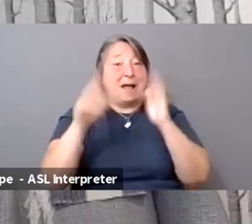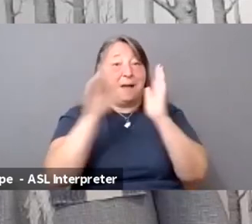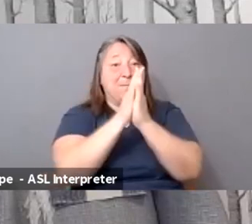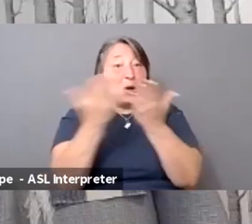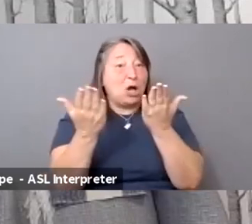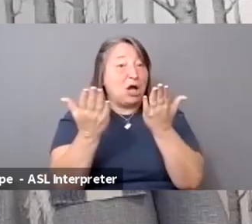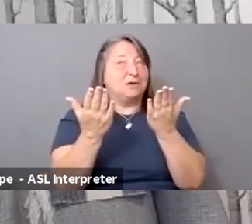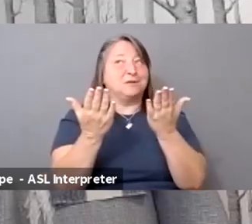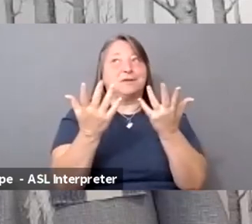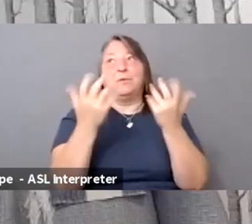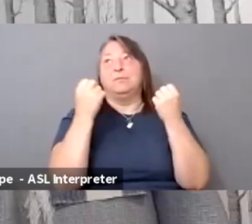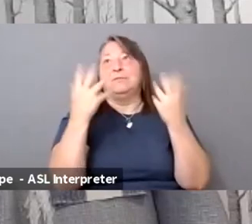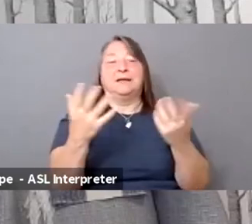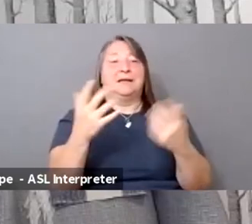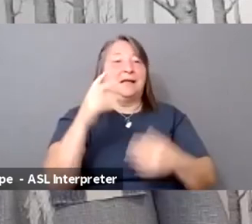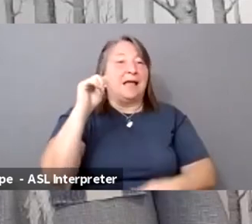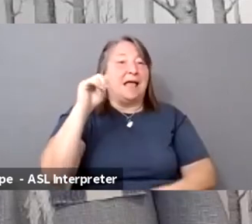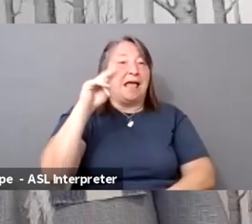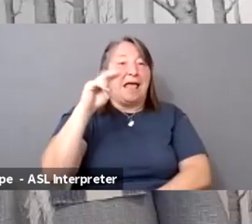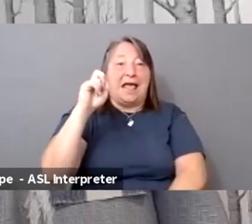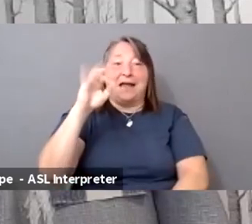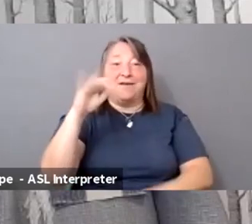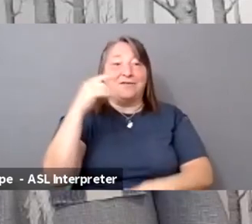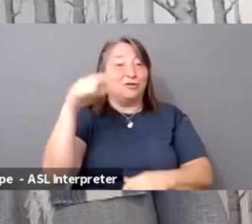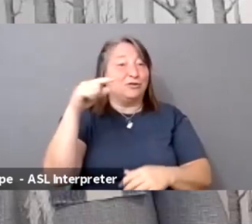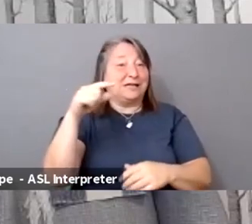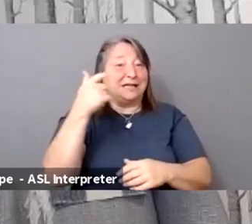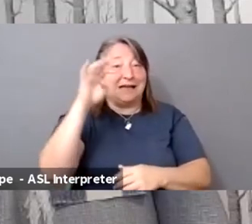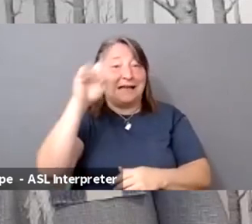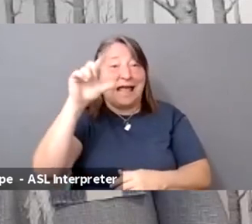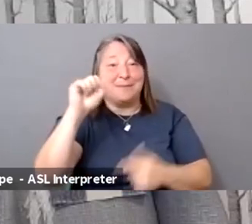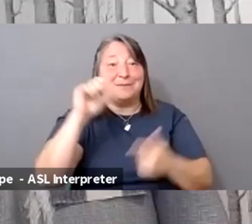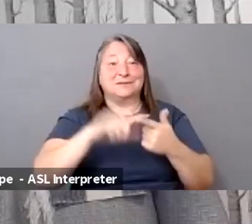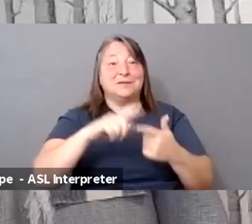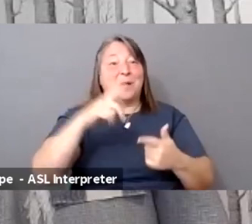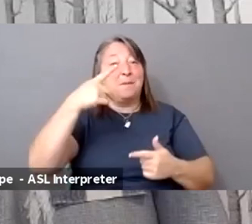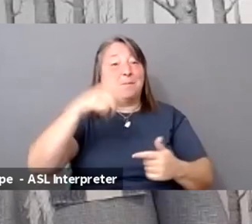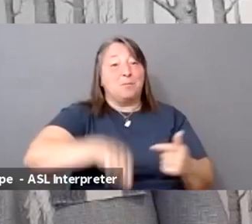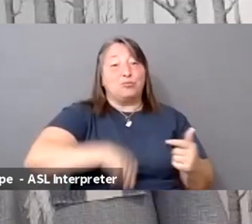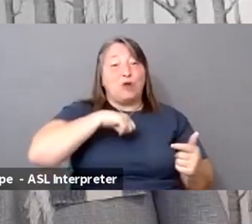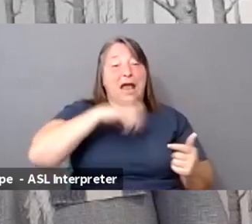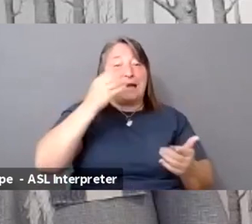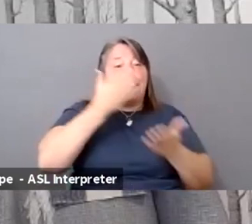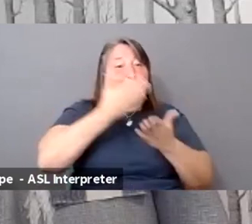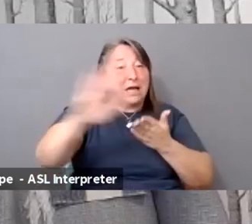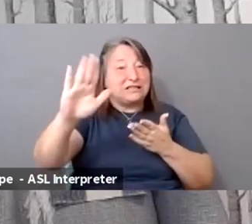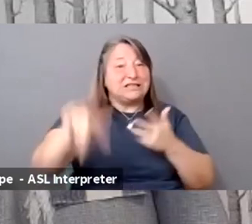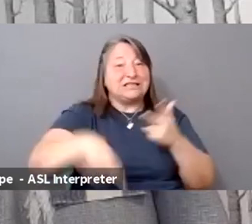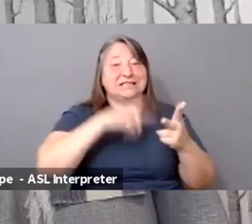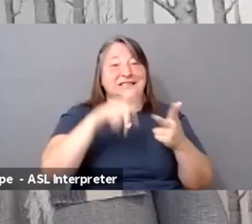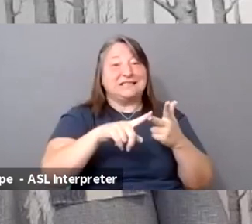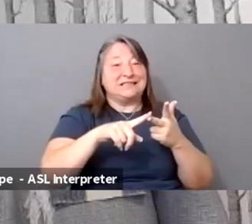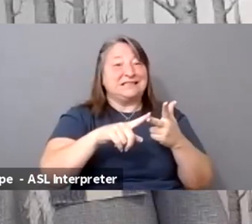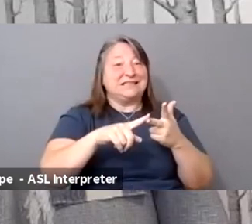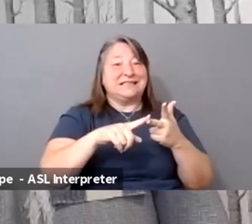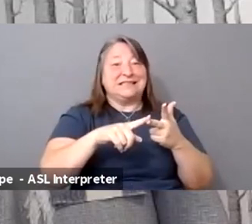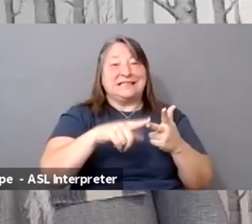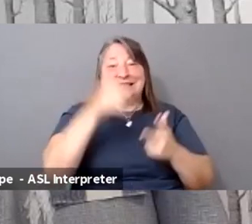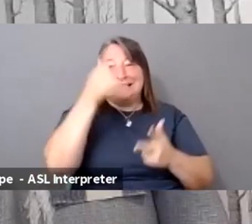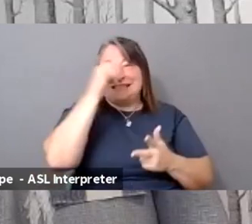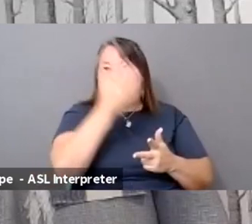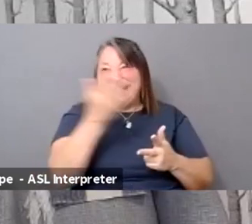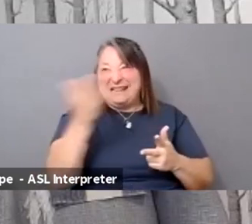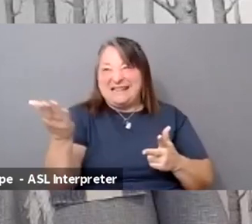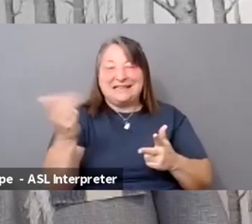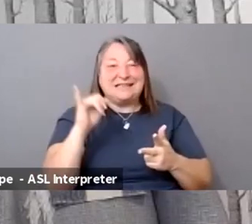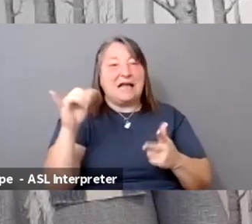from Anne of Green Gables to Pride and Prejudice, and you know, silly things like, I guess, more